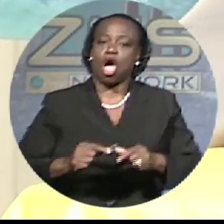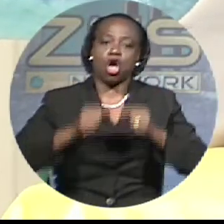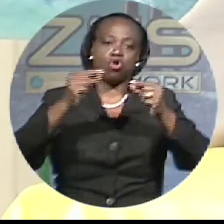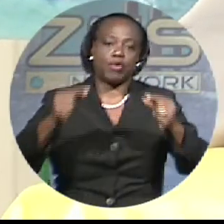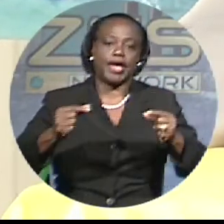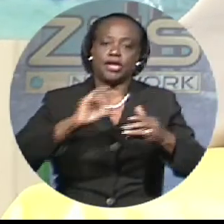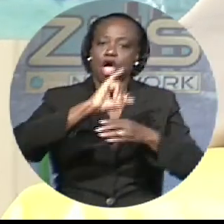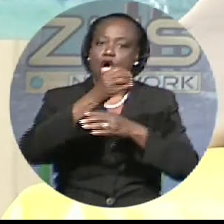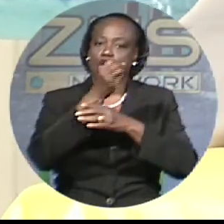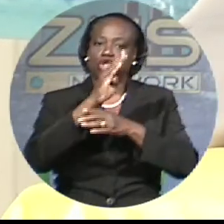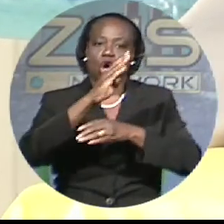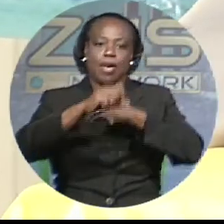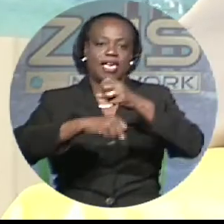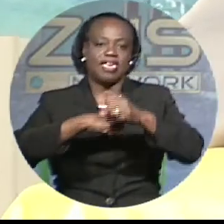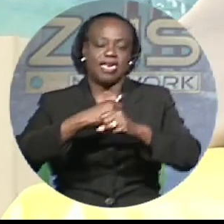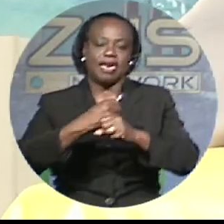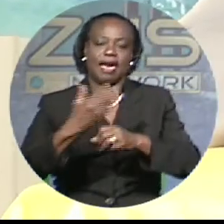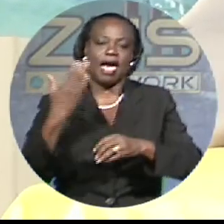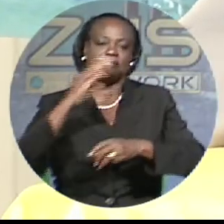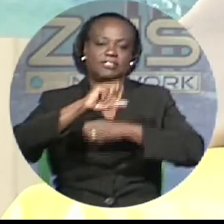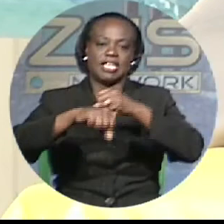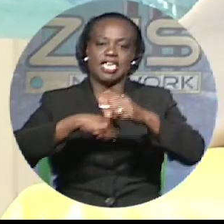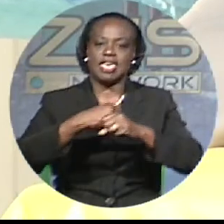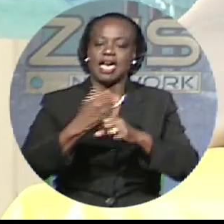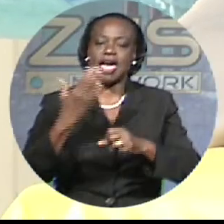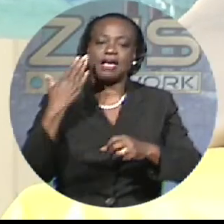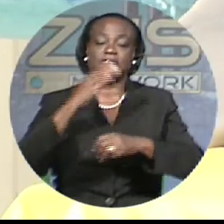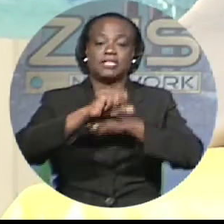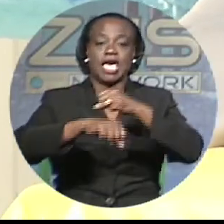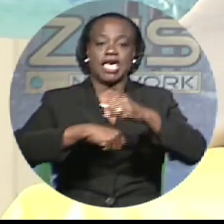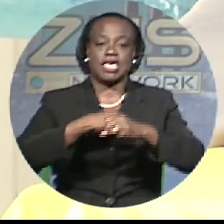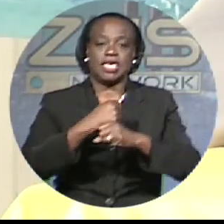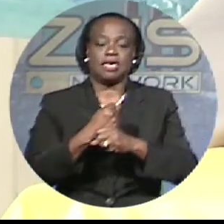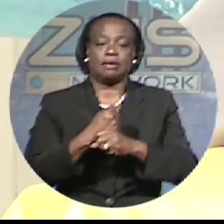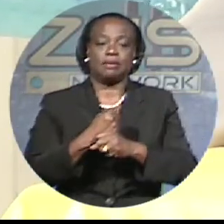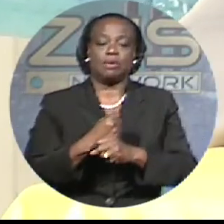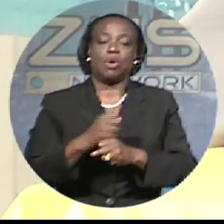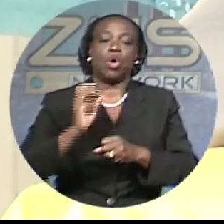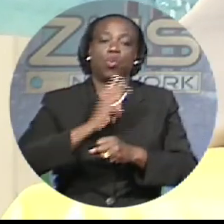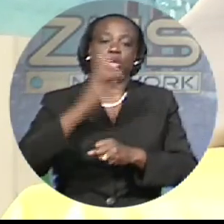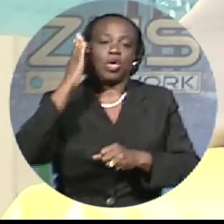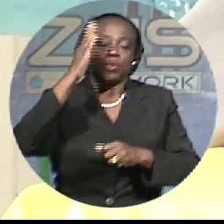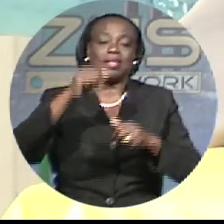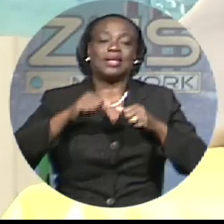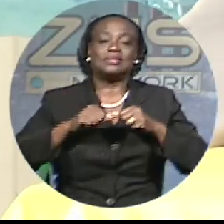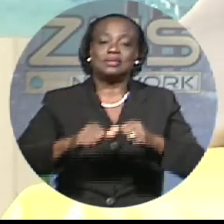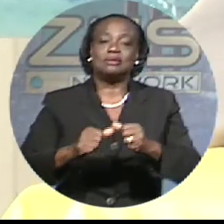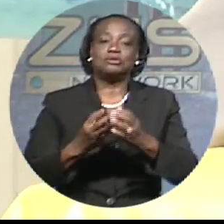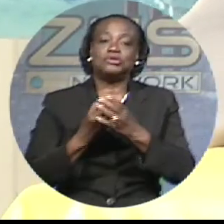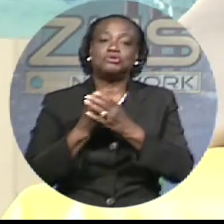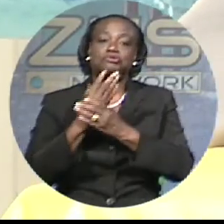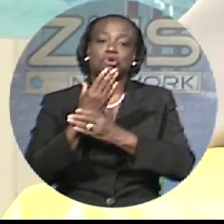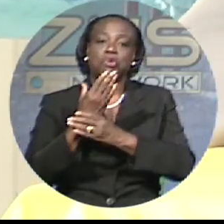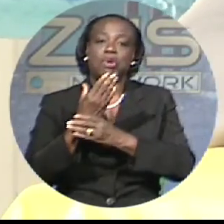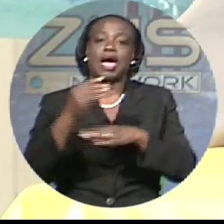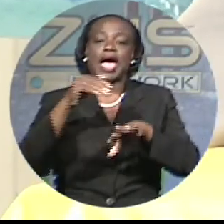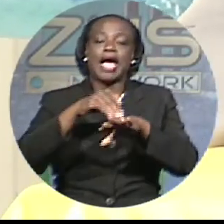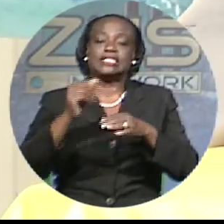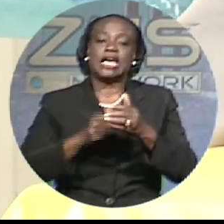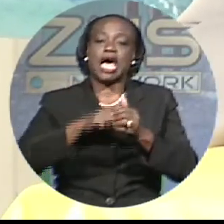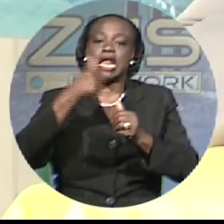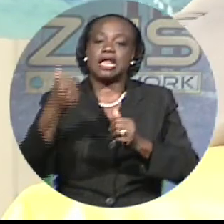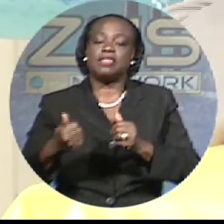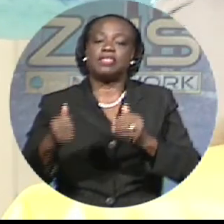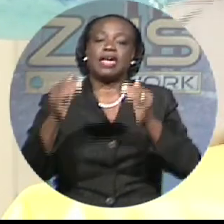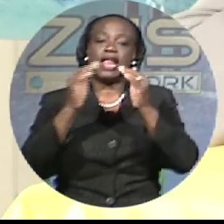think with the assistance of the tourism department, we will continue to grow this thing to another level. This morning, Jeff and